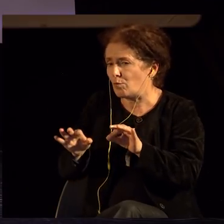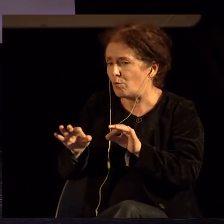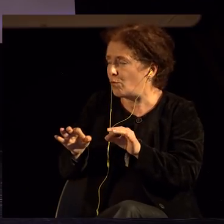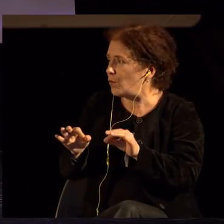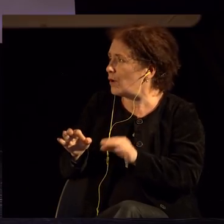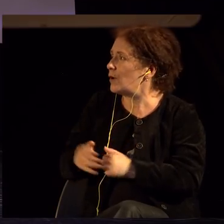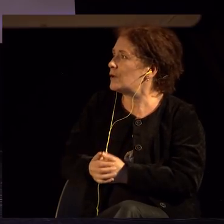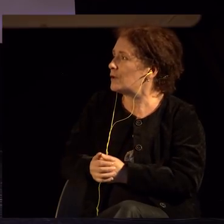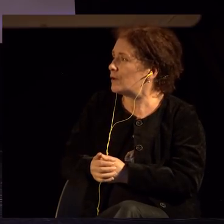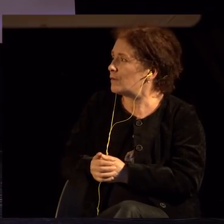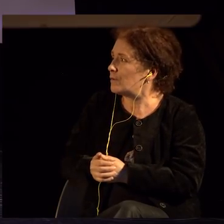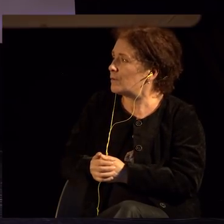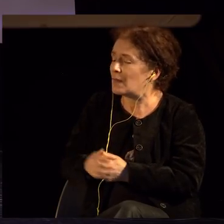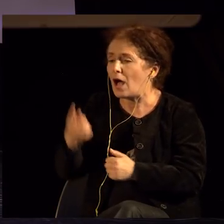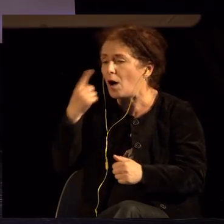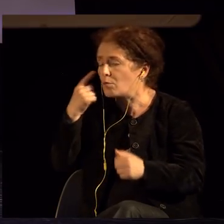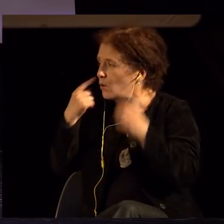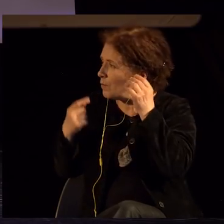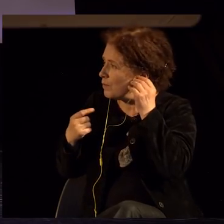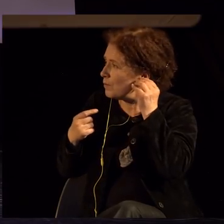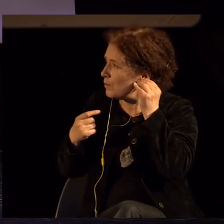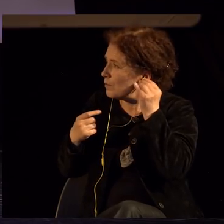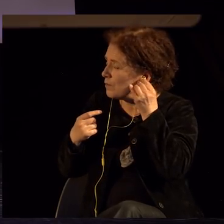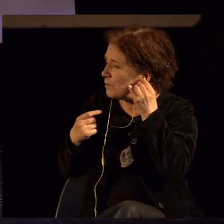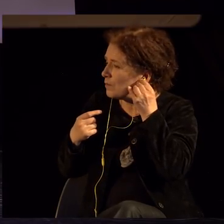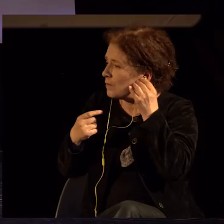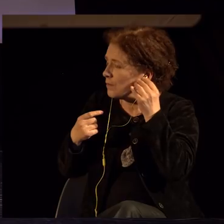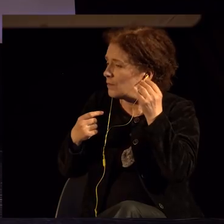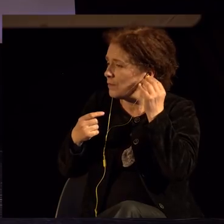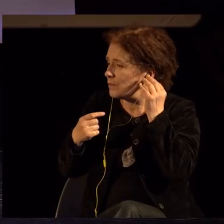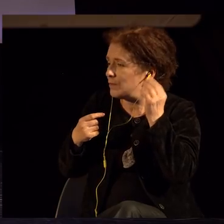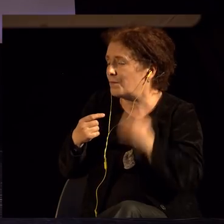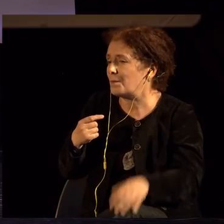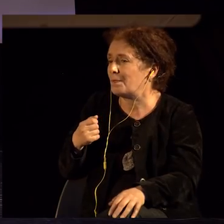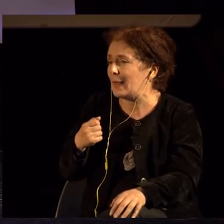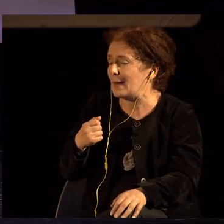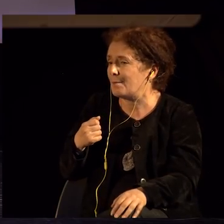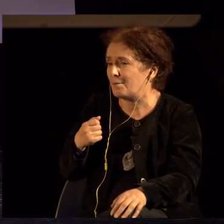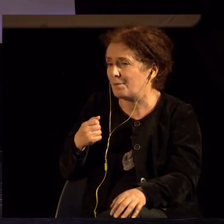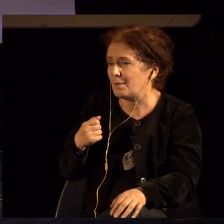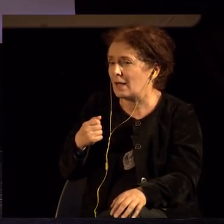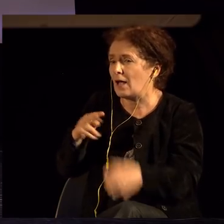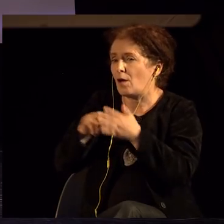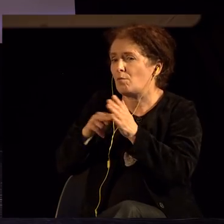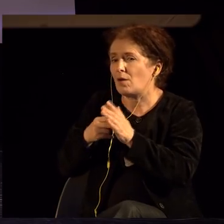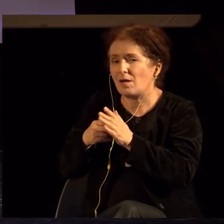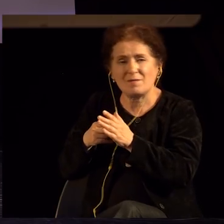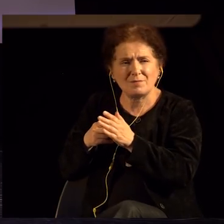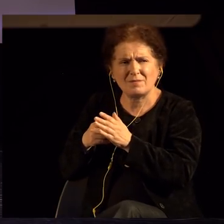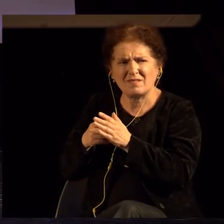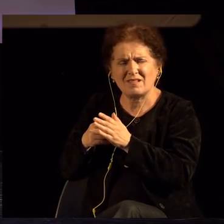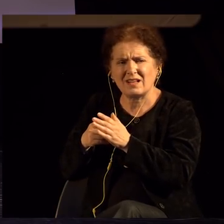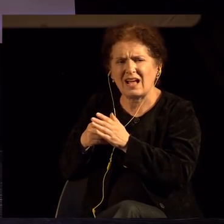Viagra or other erectile dysfunction drugs, even though they don't need them physically.